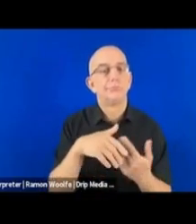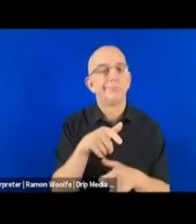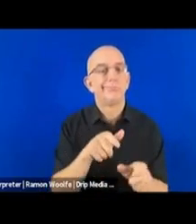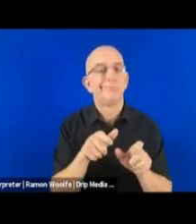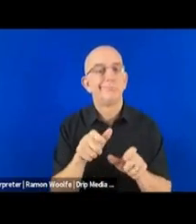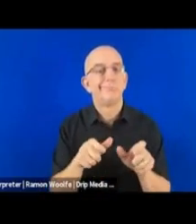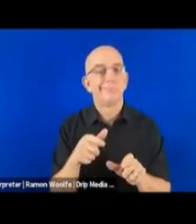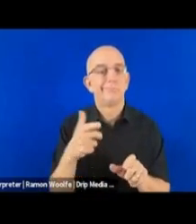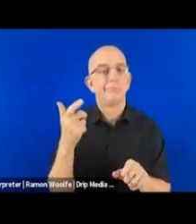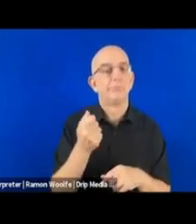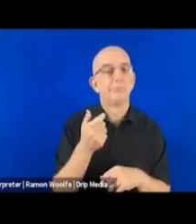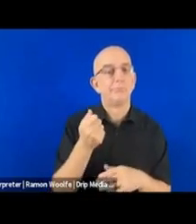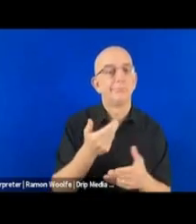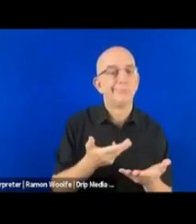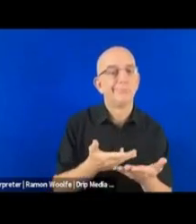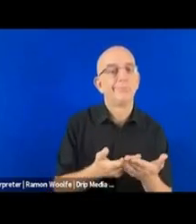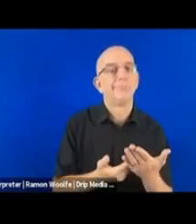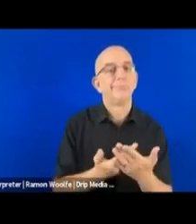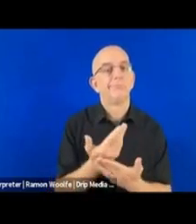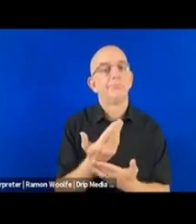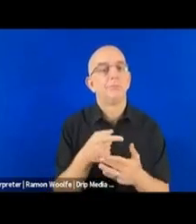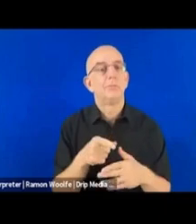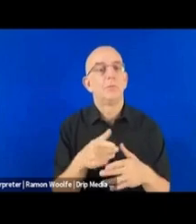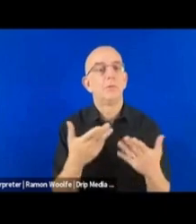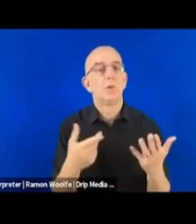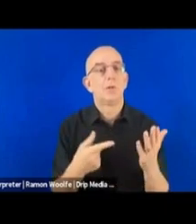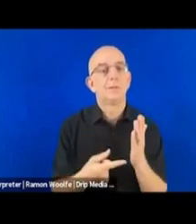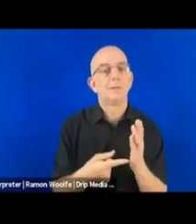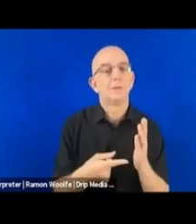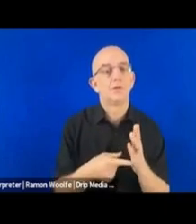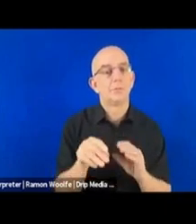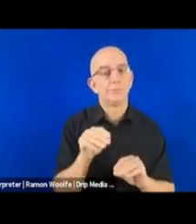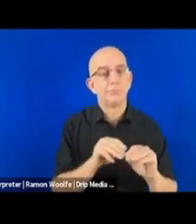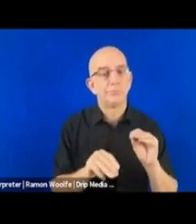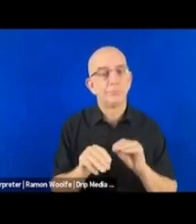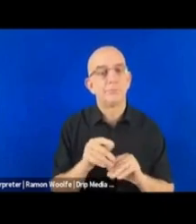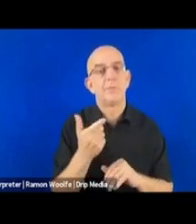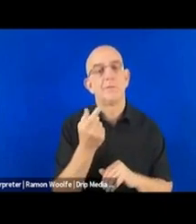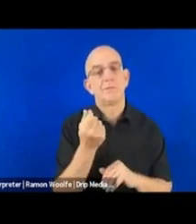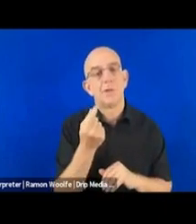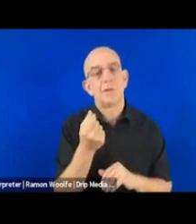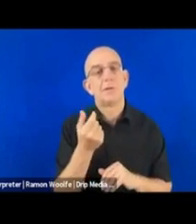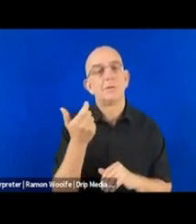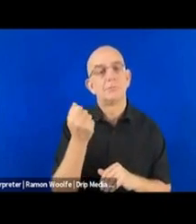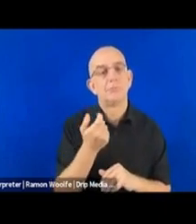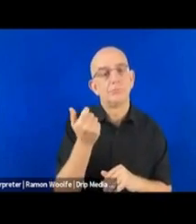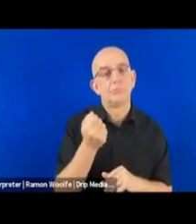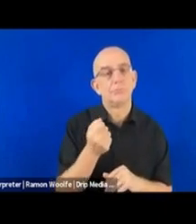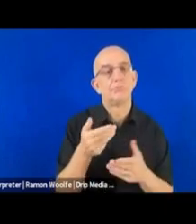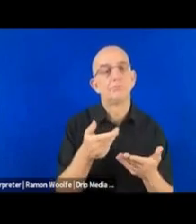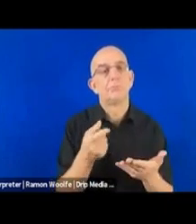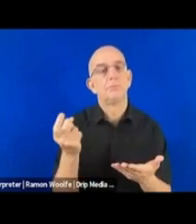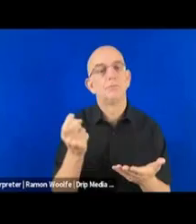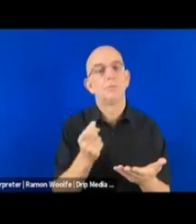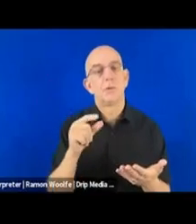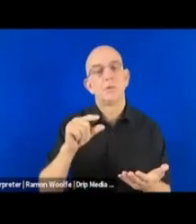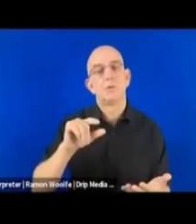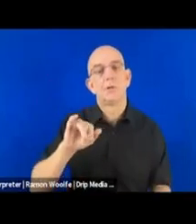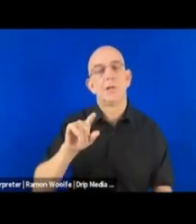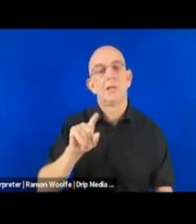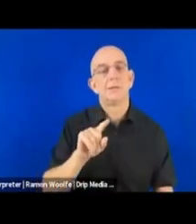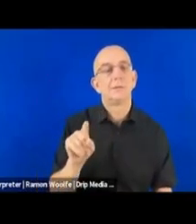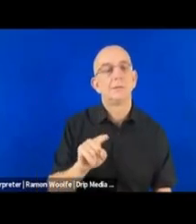a world that is ever changing. So there was need to incorporate emerging issues into the curriculum to make it